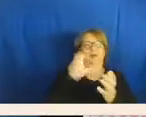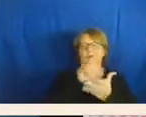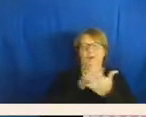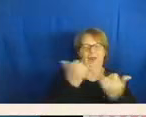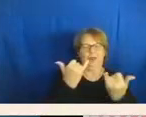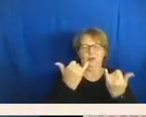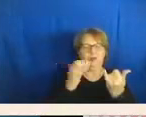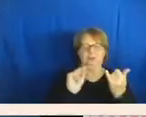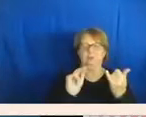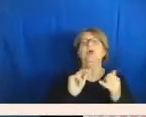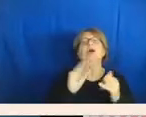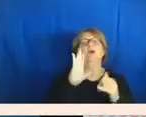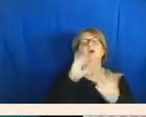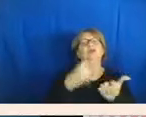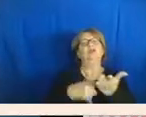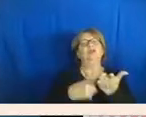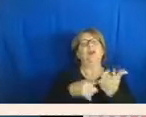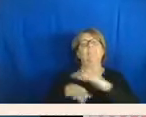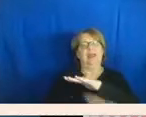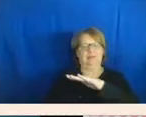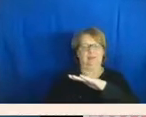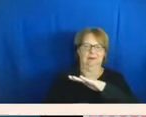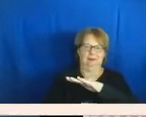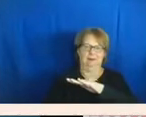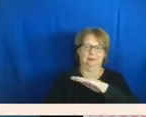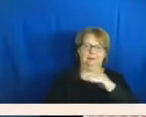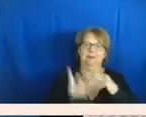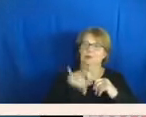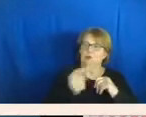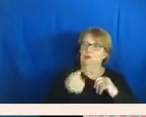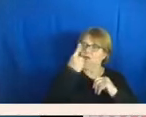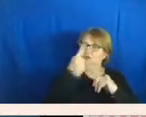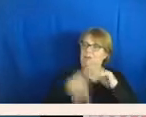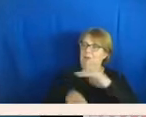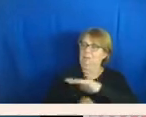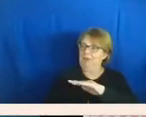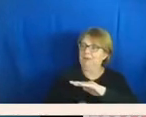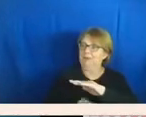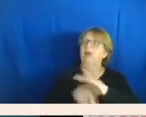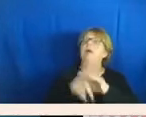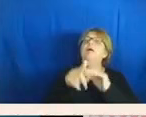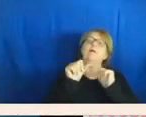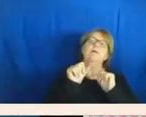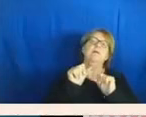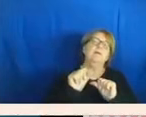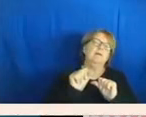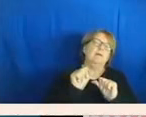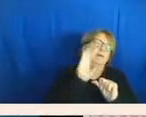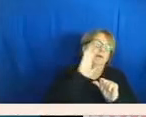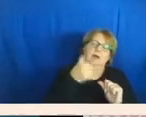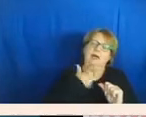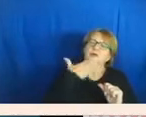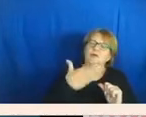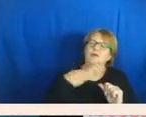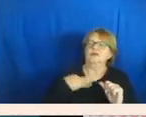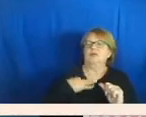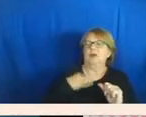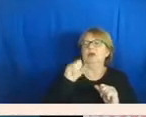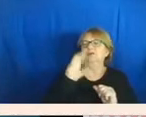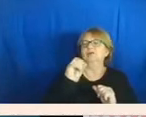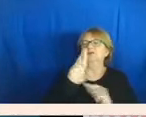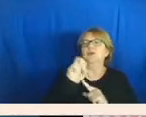about the basics. Because if you understand the basics, you're gonna have a good credit score. So these are the basics, and there's